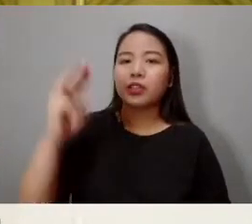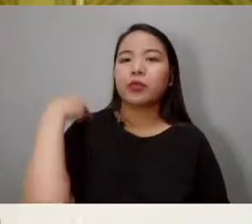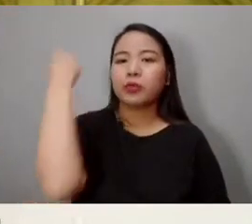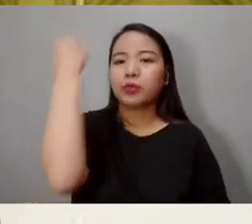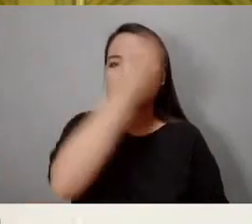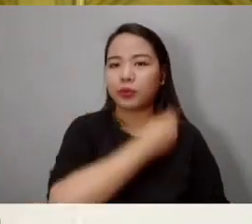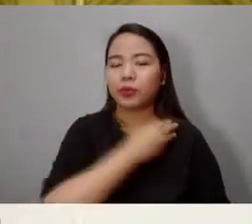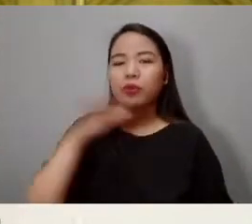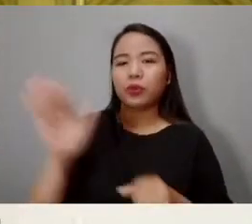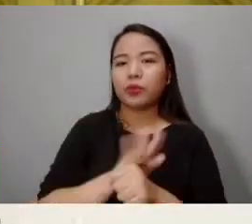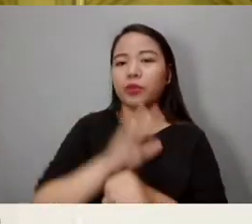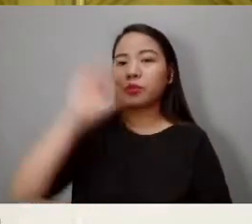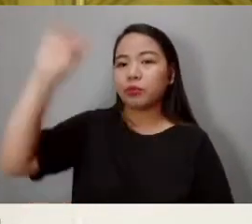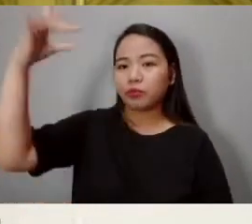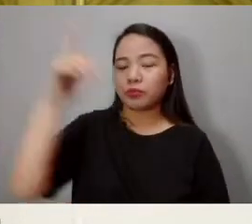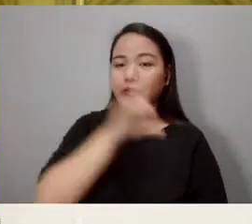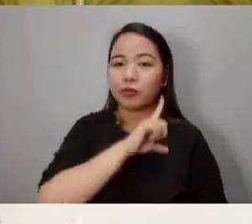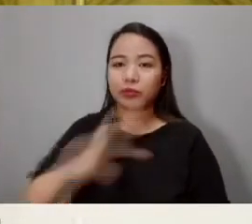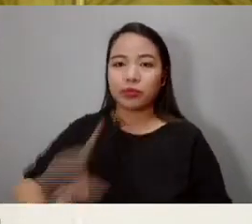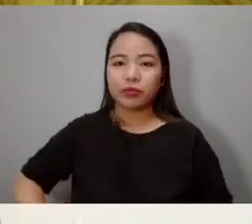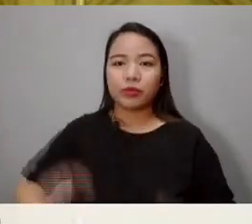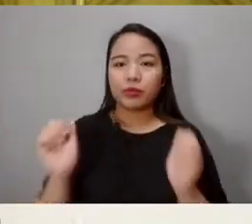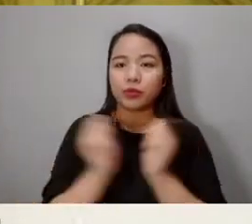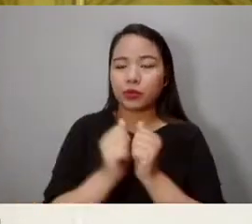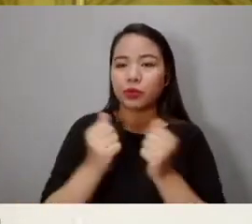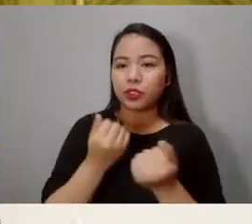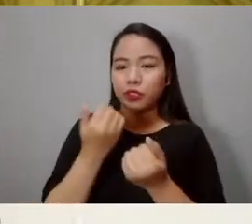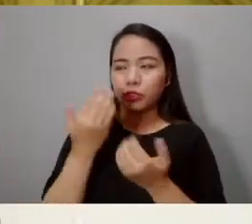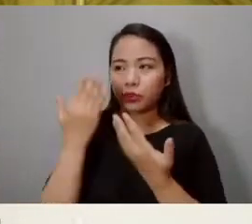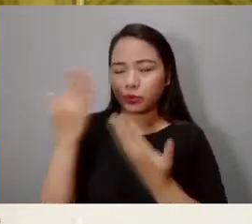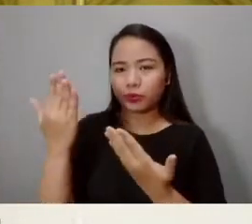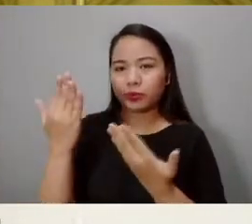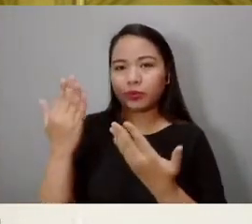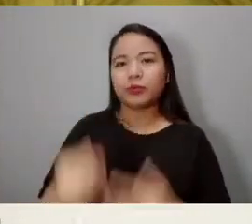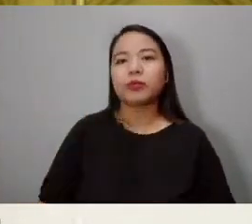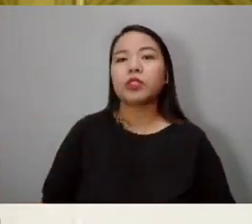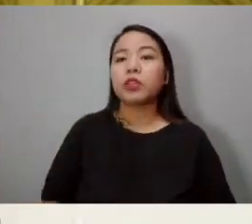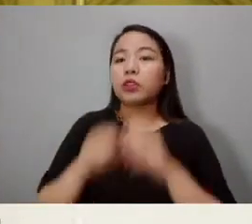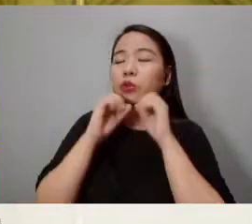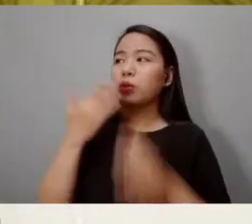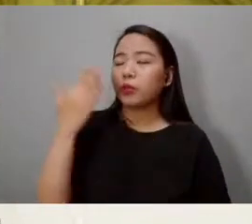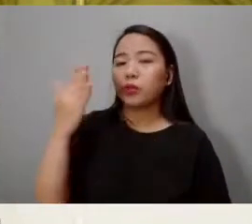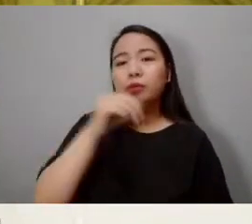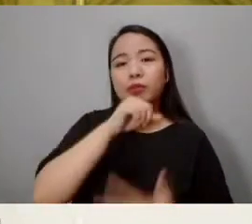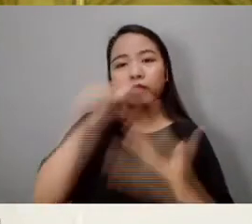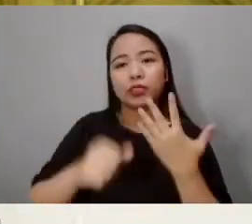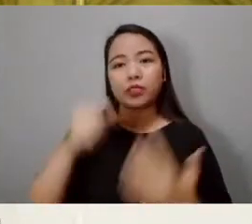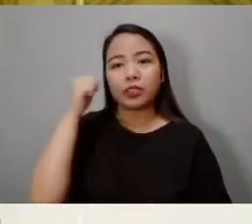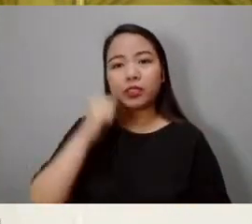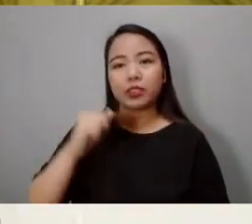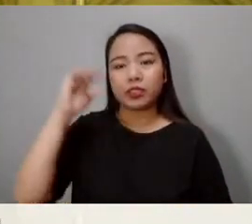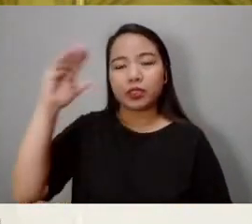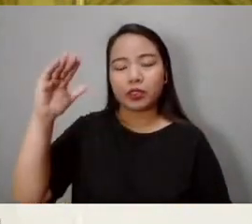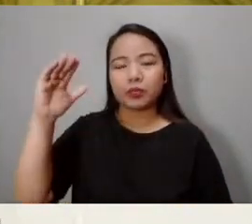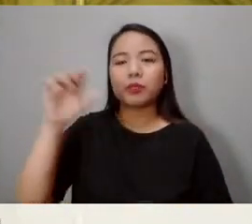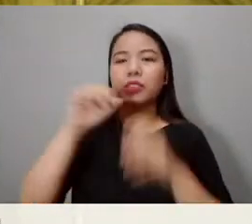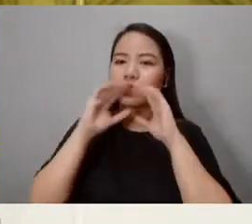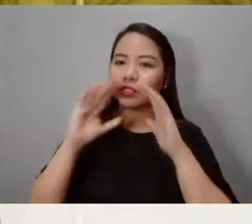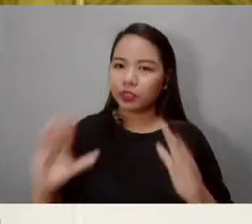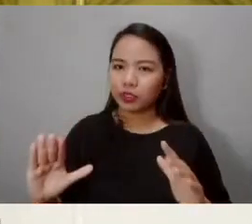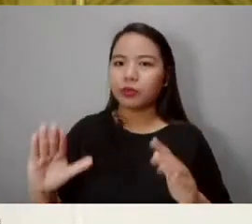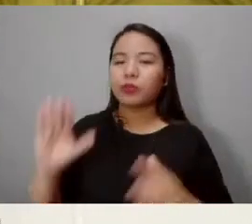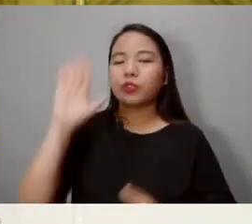grace, the Lord is with you. Blessed are you among women, and blessed is the